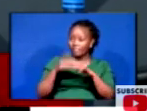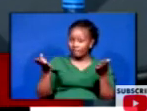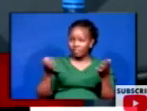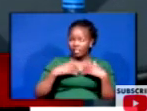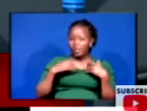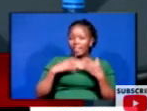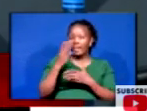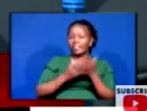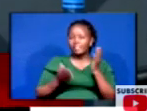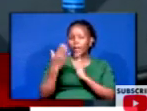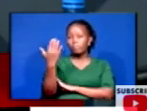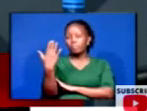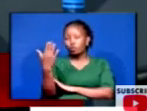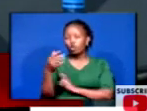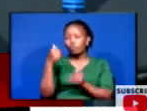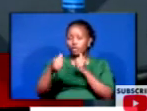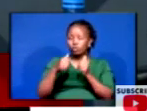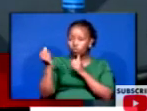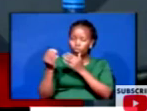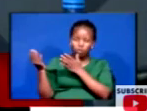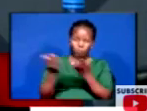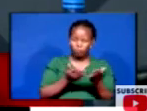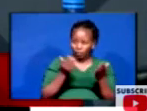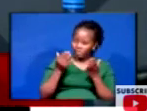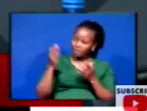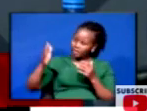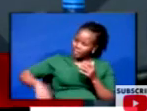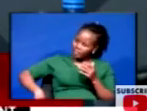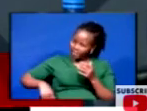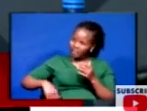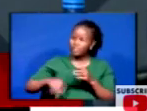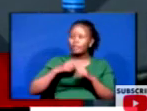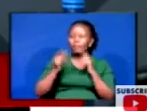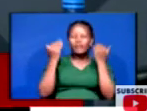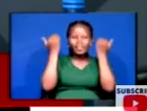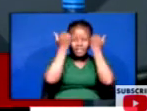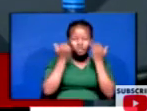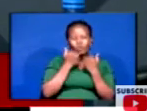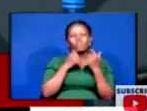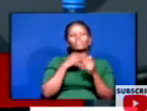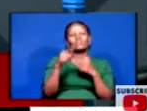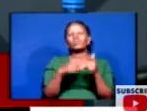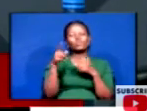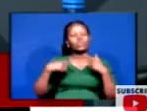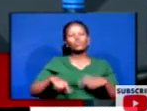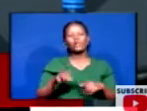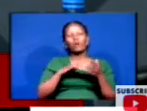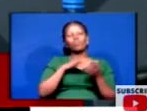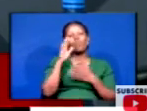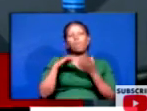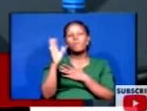came late, the ones that can be admitted and all that. The court still proceeded to allow most of the documents.